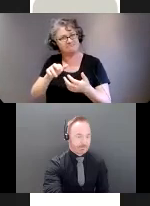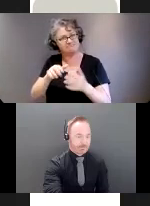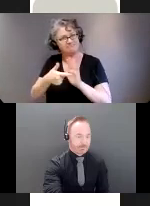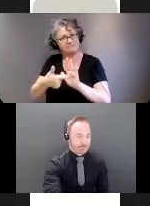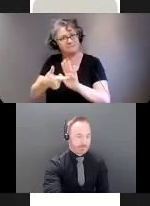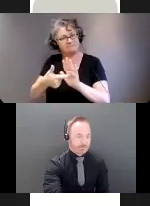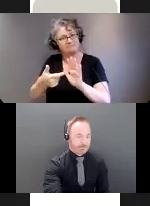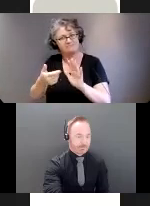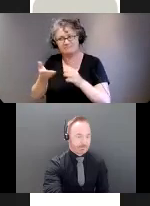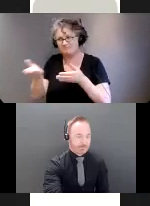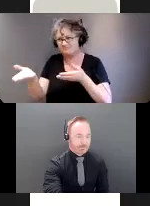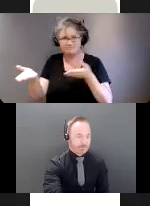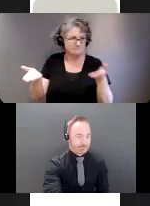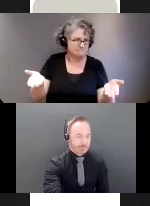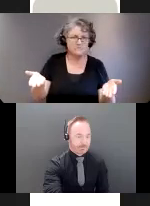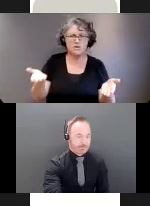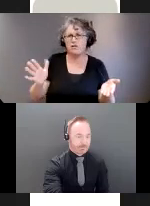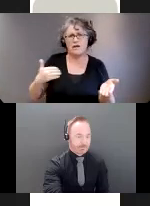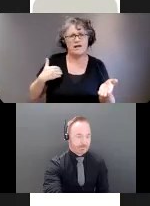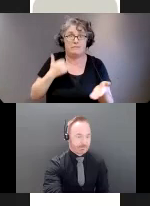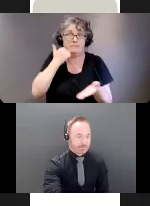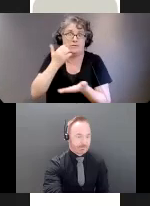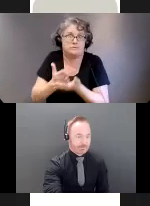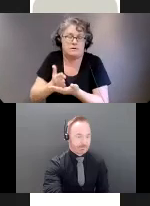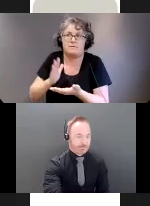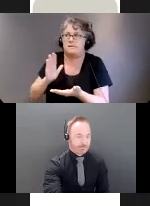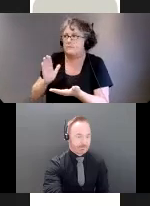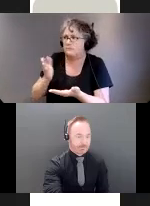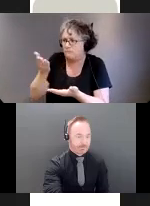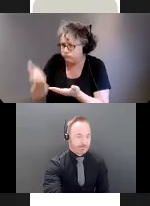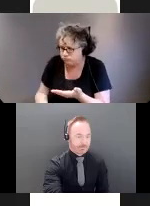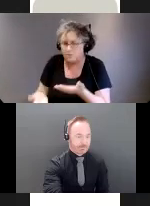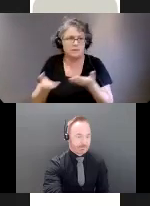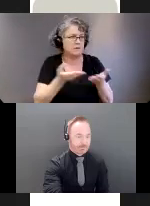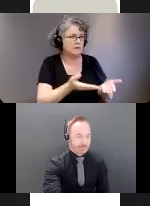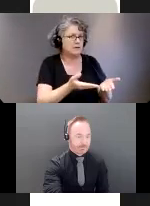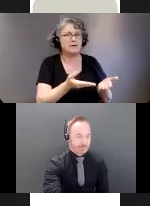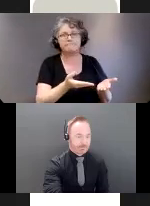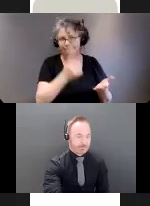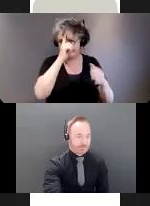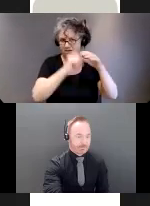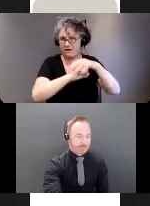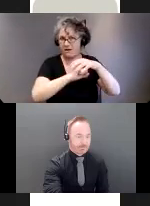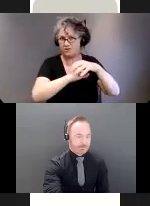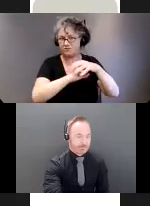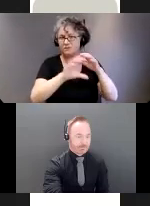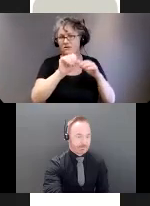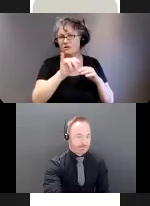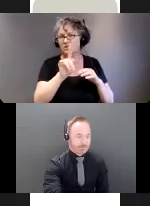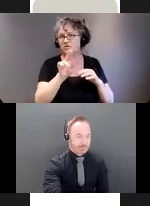age-related kind of things that she already has going on in her life and in her body. So we'll move on to the